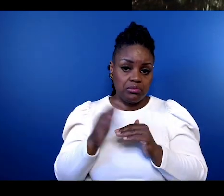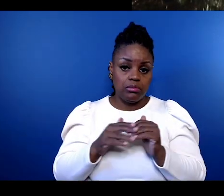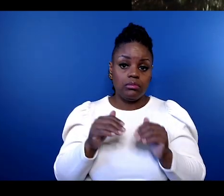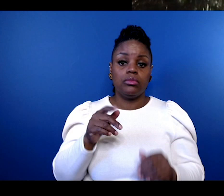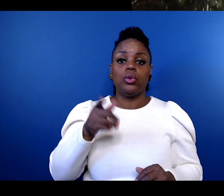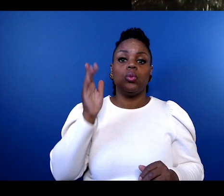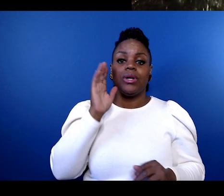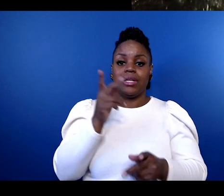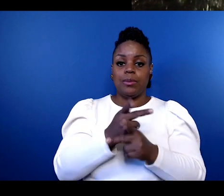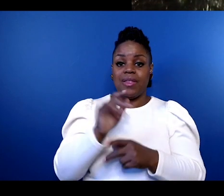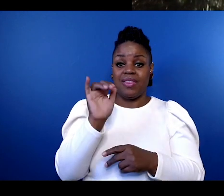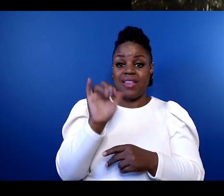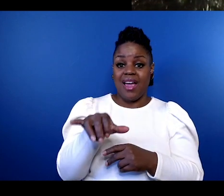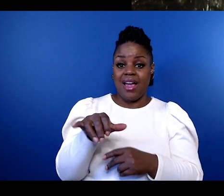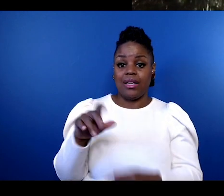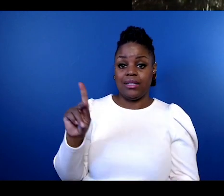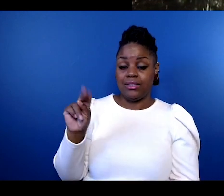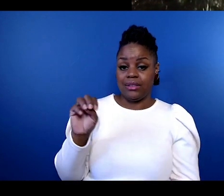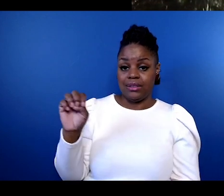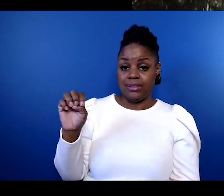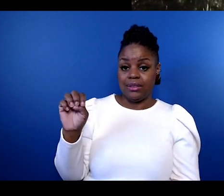When you're ready, bring the hands together into prayer.